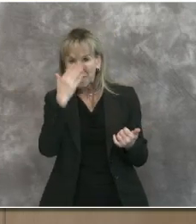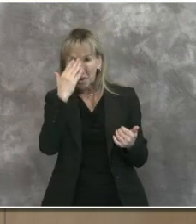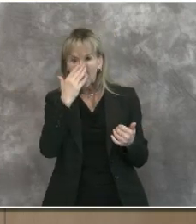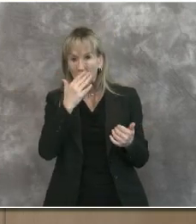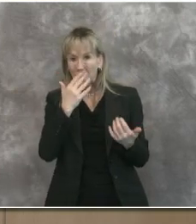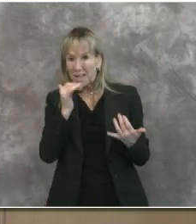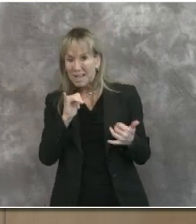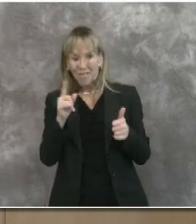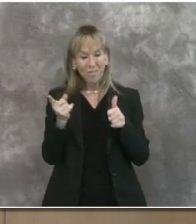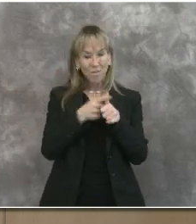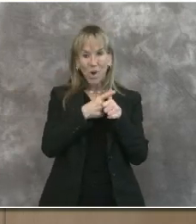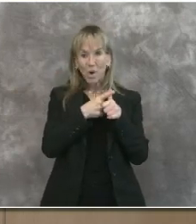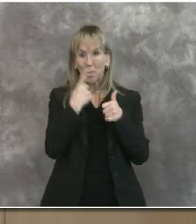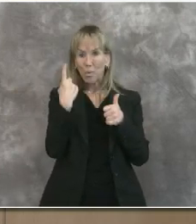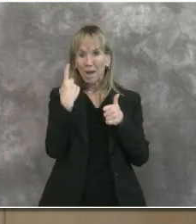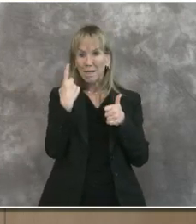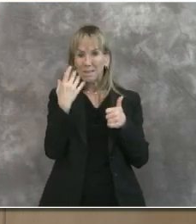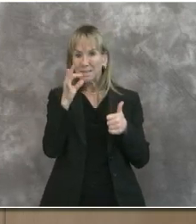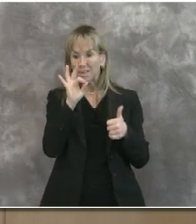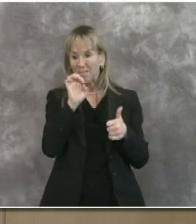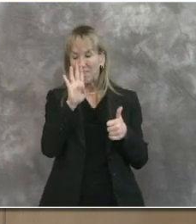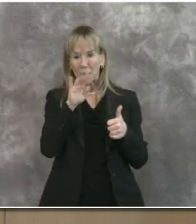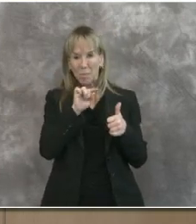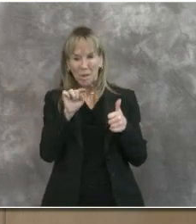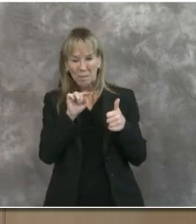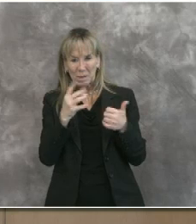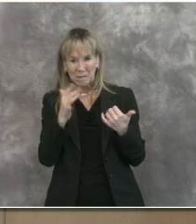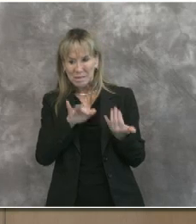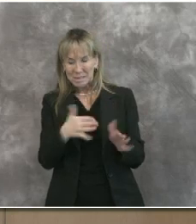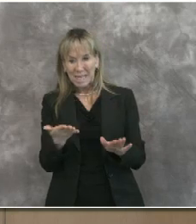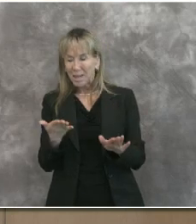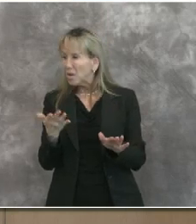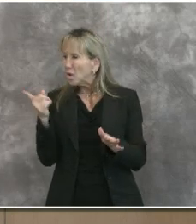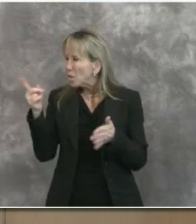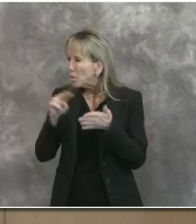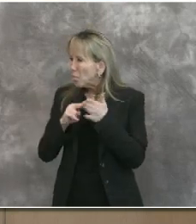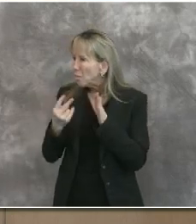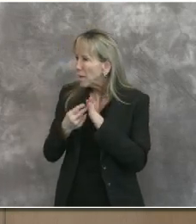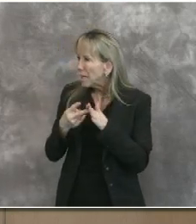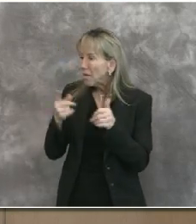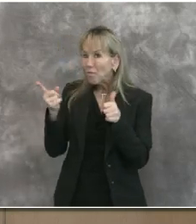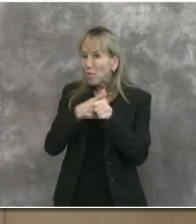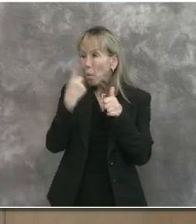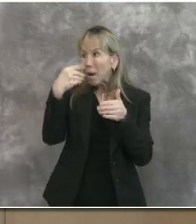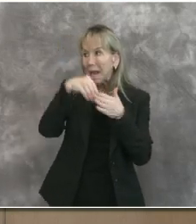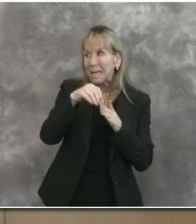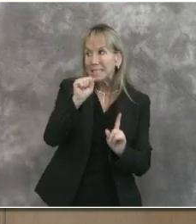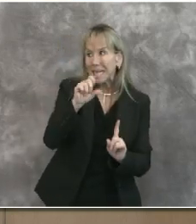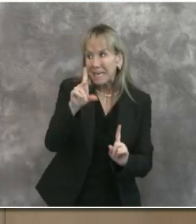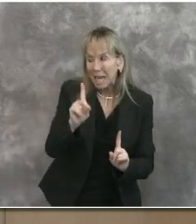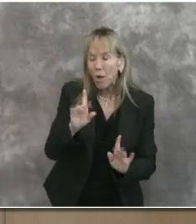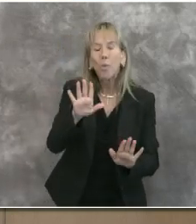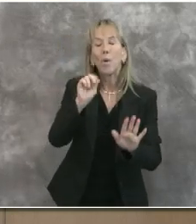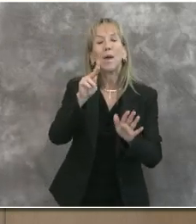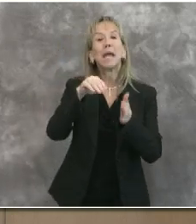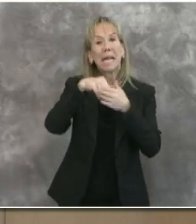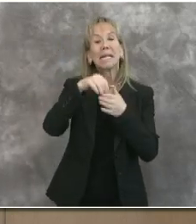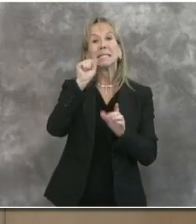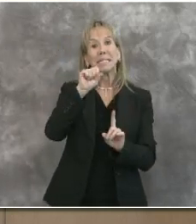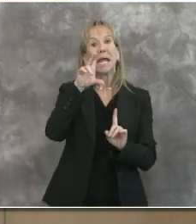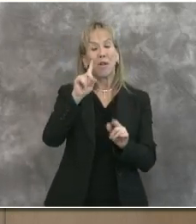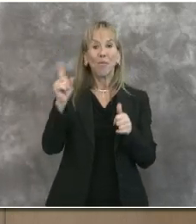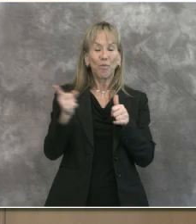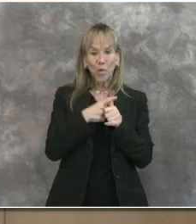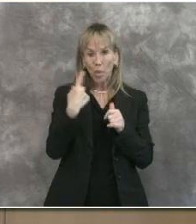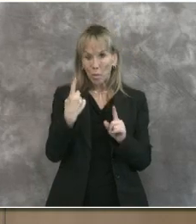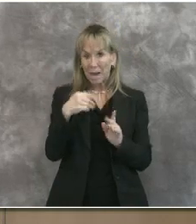that first case was reported? What do you mean the first case that was reported in San Diego, probably? Yes. I think actually